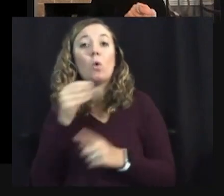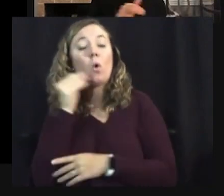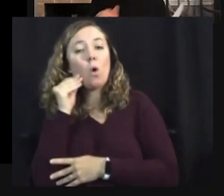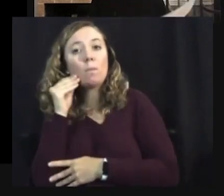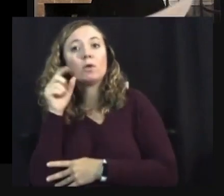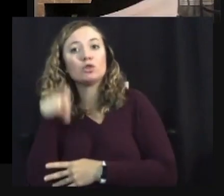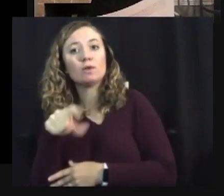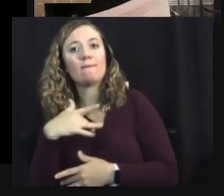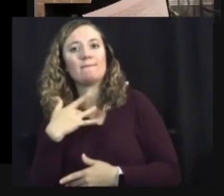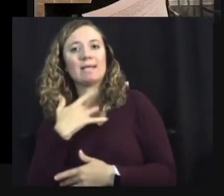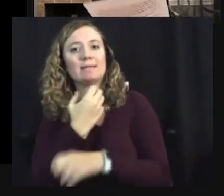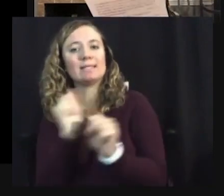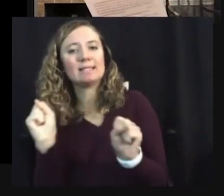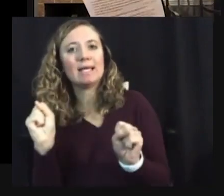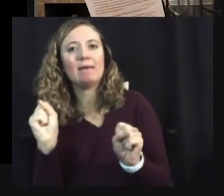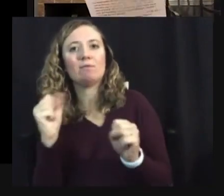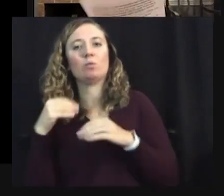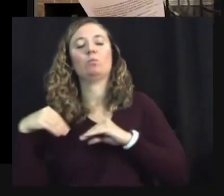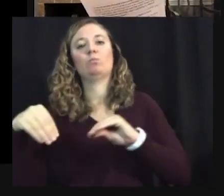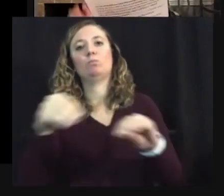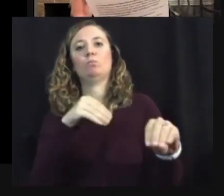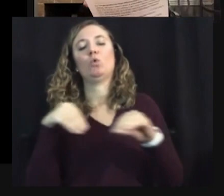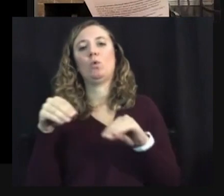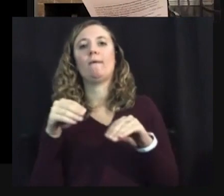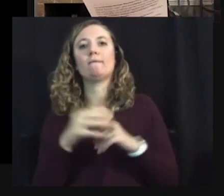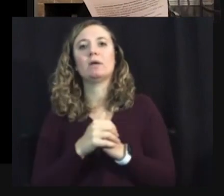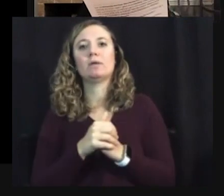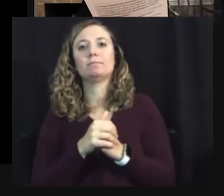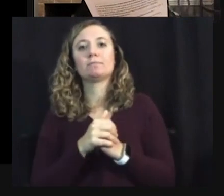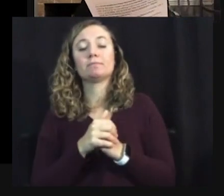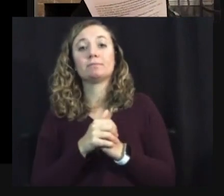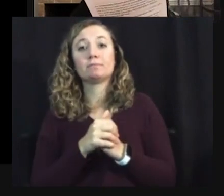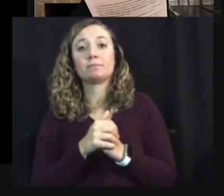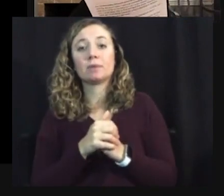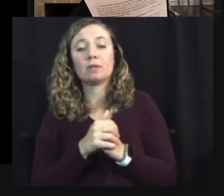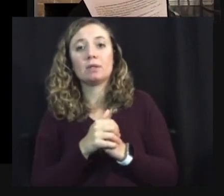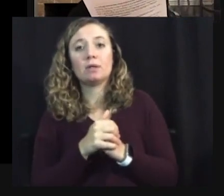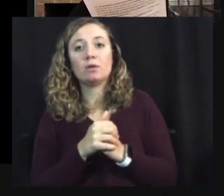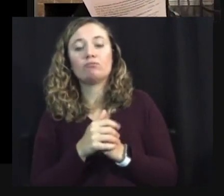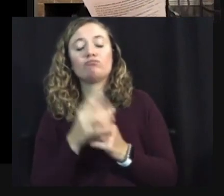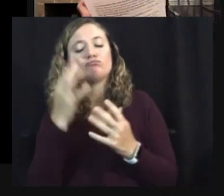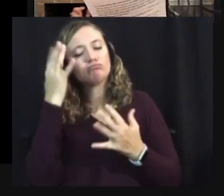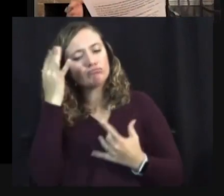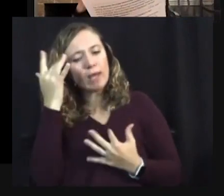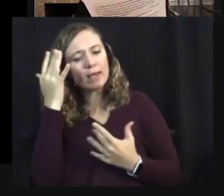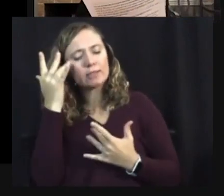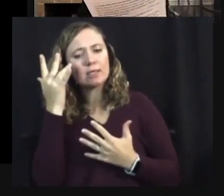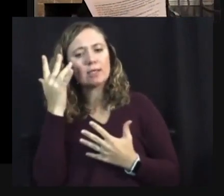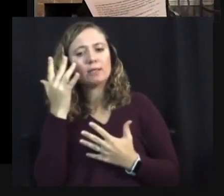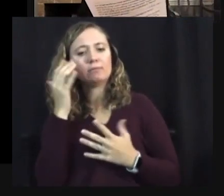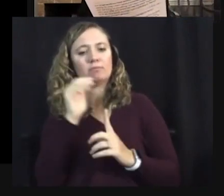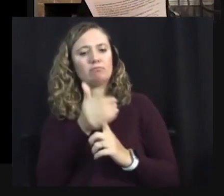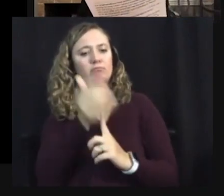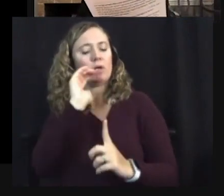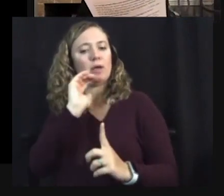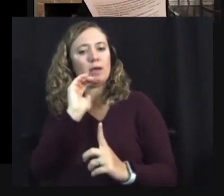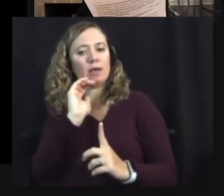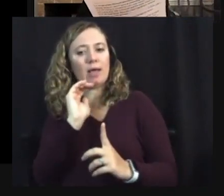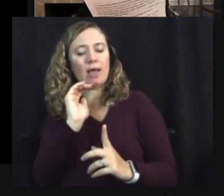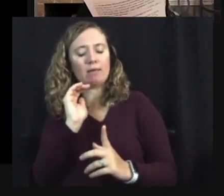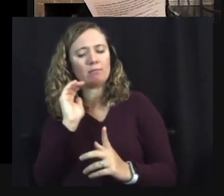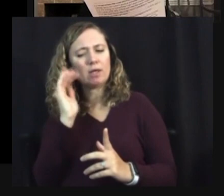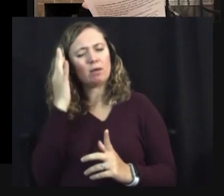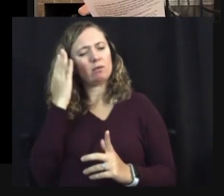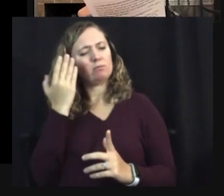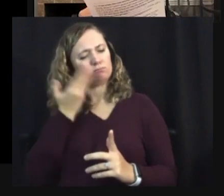feel safest to do so. Reflecting, unmasking, pondering who you actually are for even a minute is such a privilege not afforded